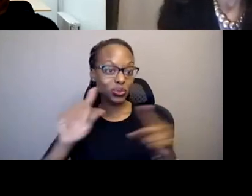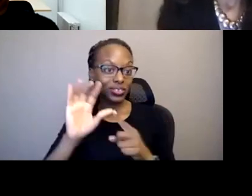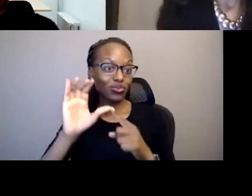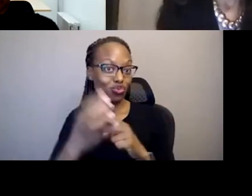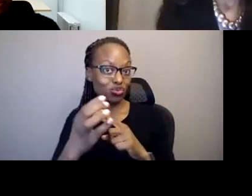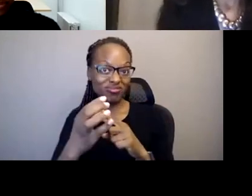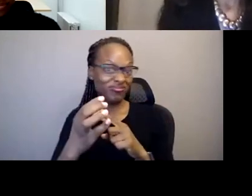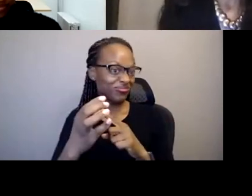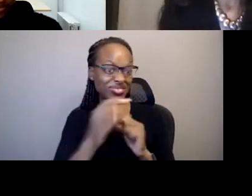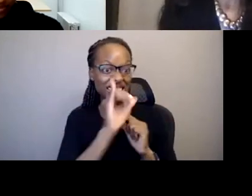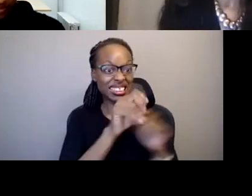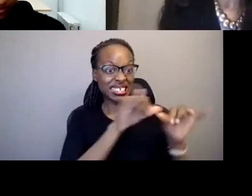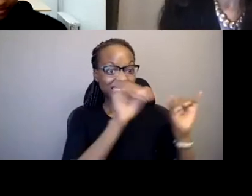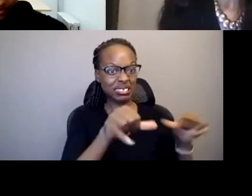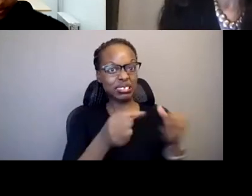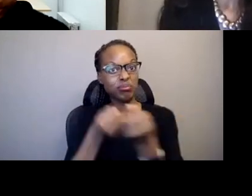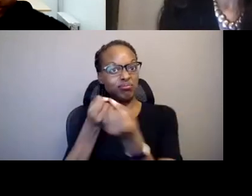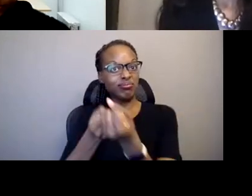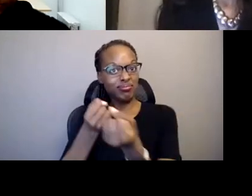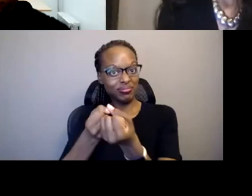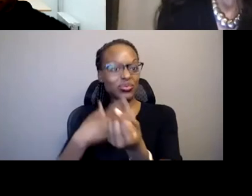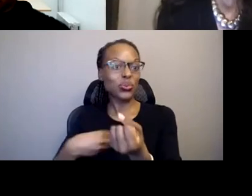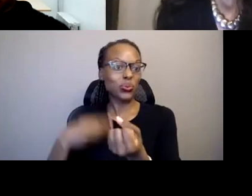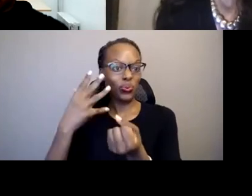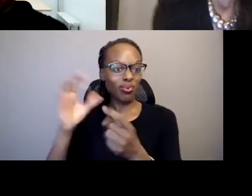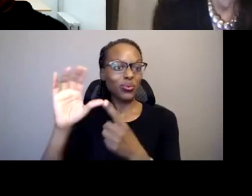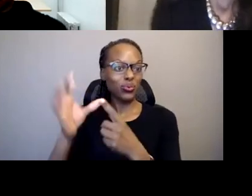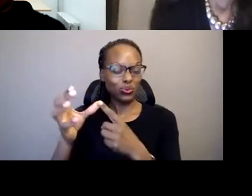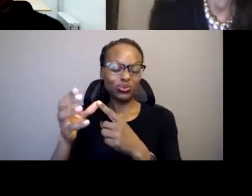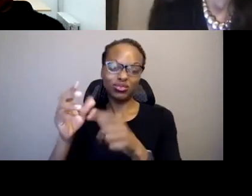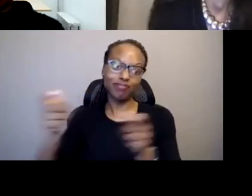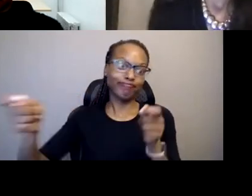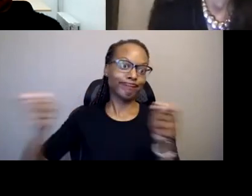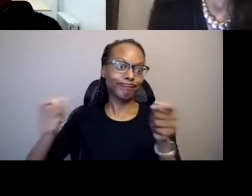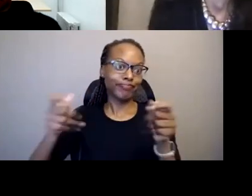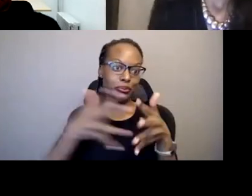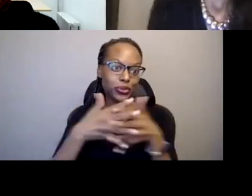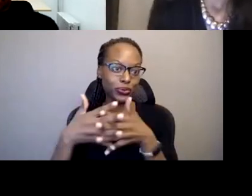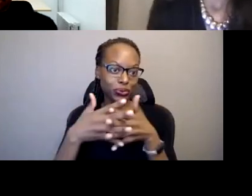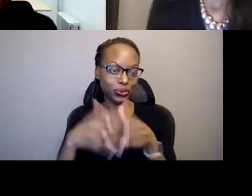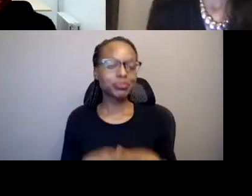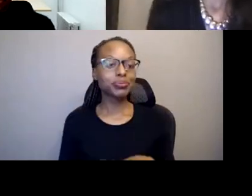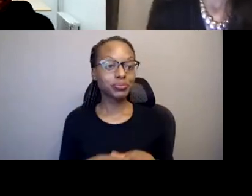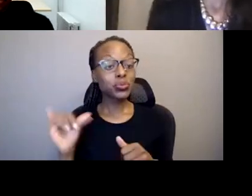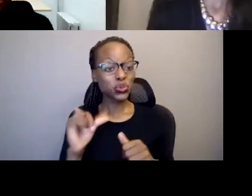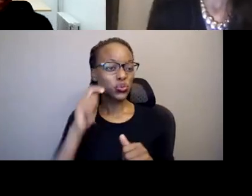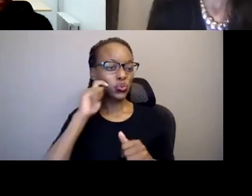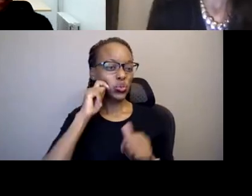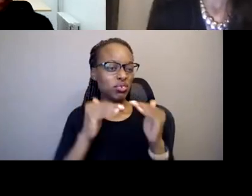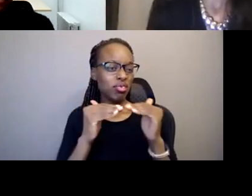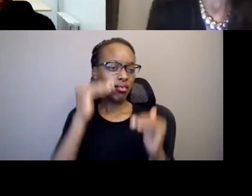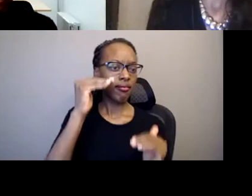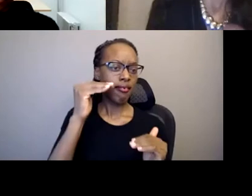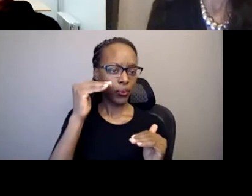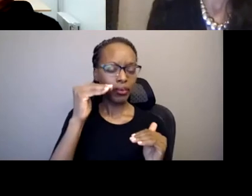white patriarchal culture in America. Meanwhile, there are other historical factors that have contributed to racial inequities and cultural